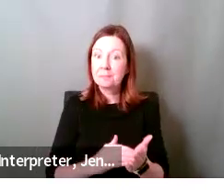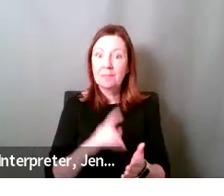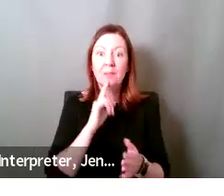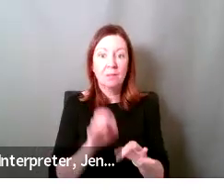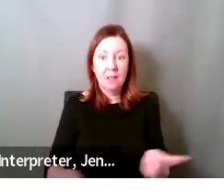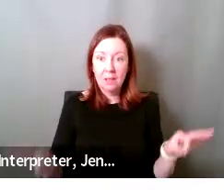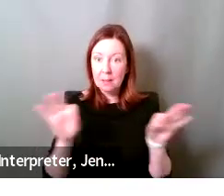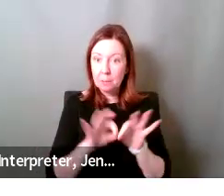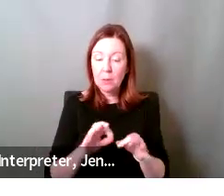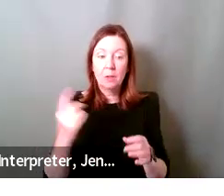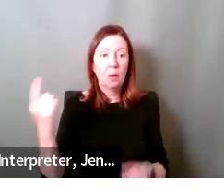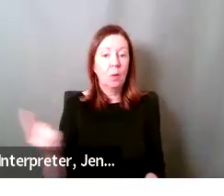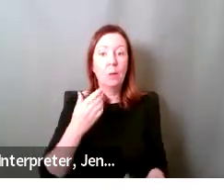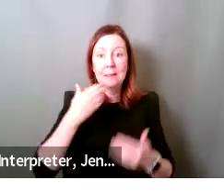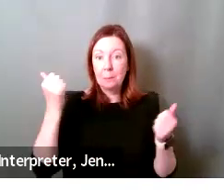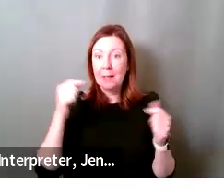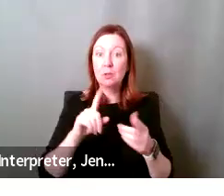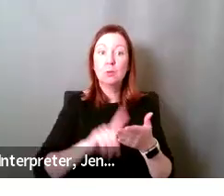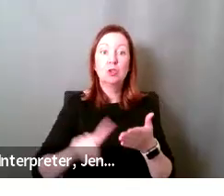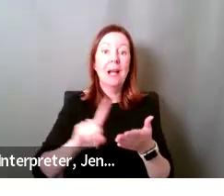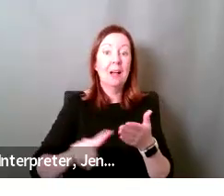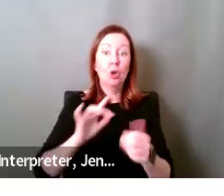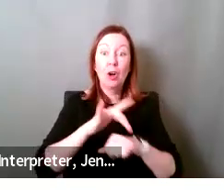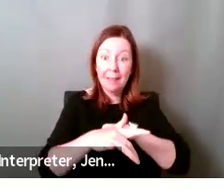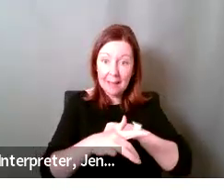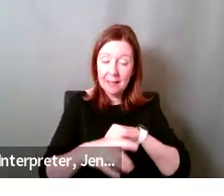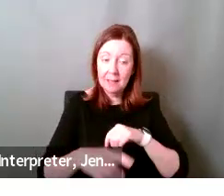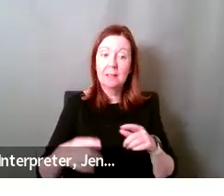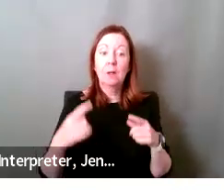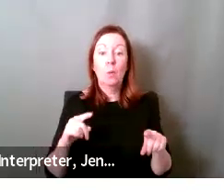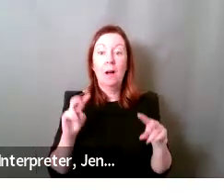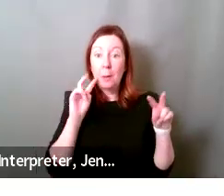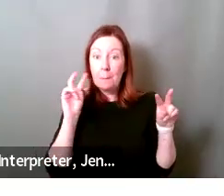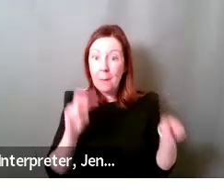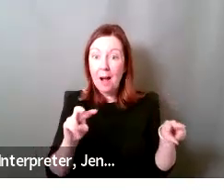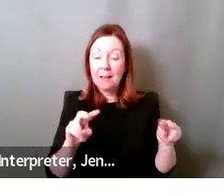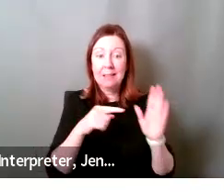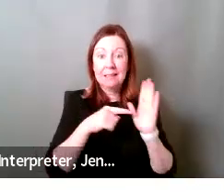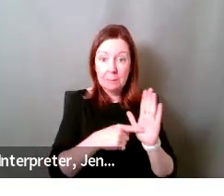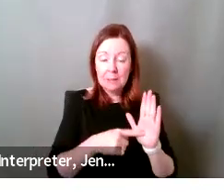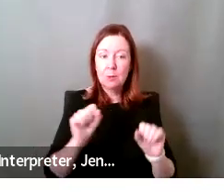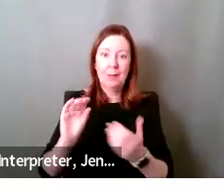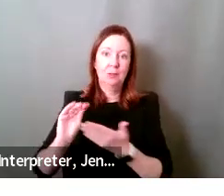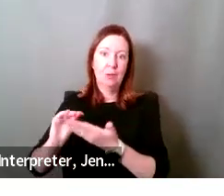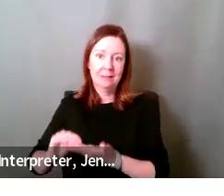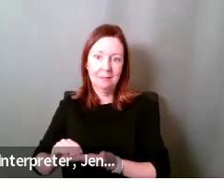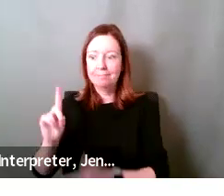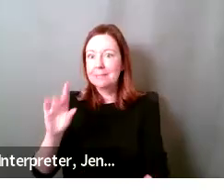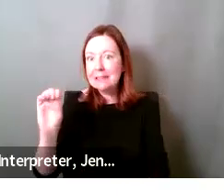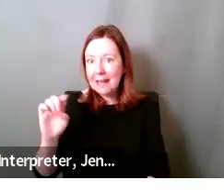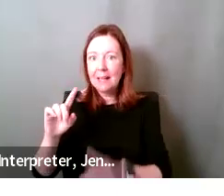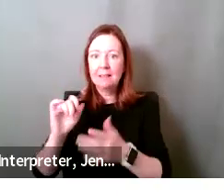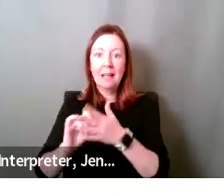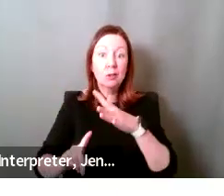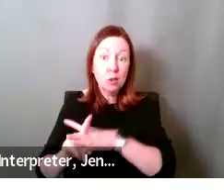very important and always better to check in early. And while you're monitoring your symptoms, you can jot down dates and